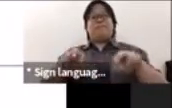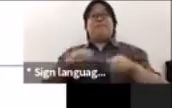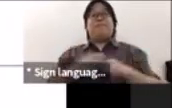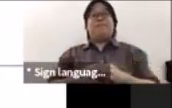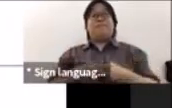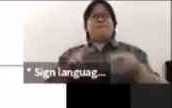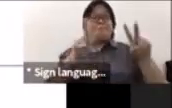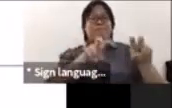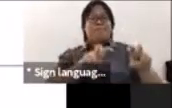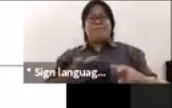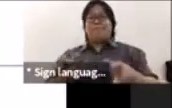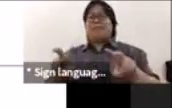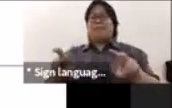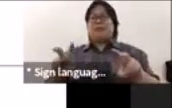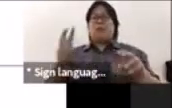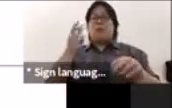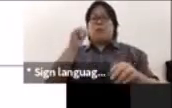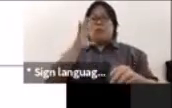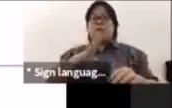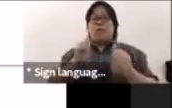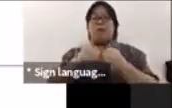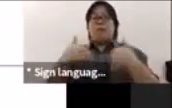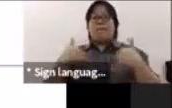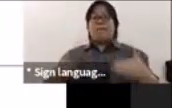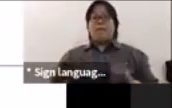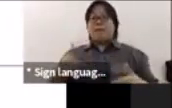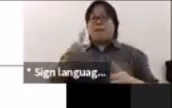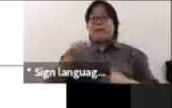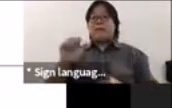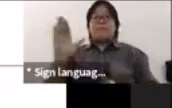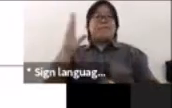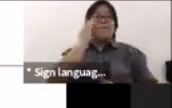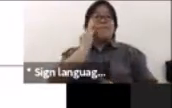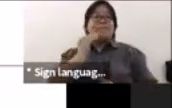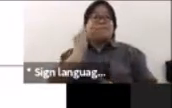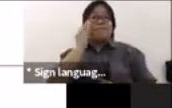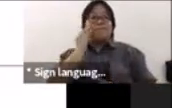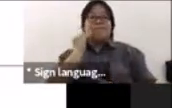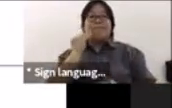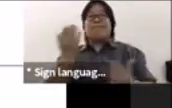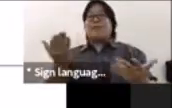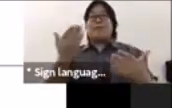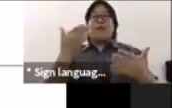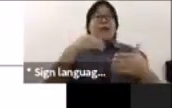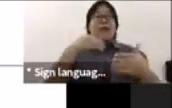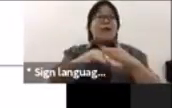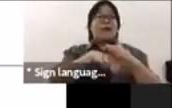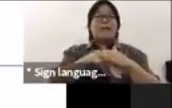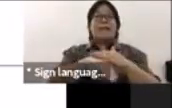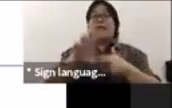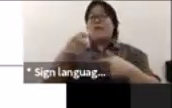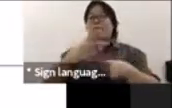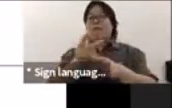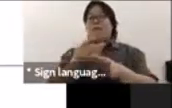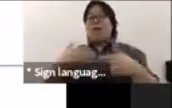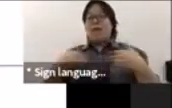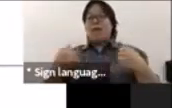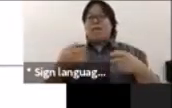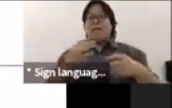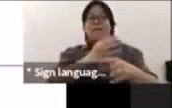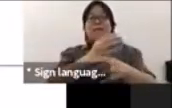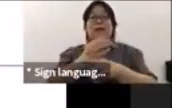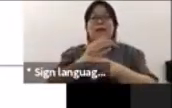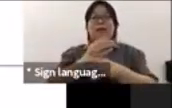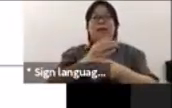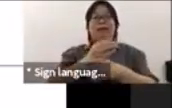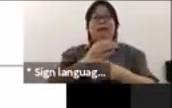explore the women with physical disability experience of accessing to reproductive health care in Ho Chi